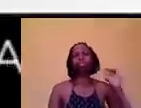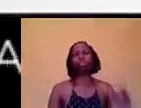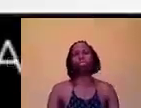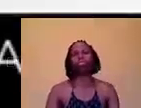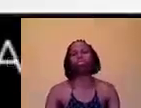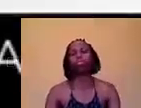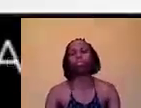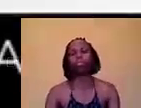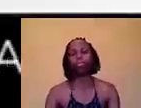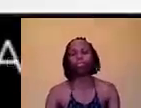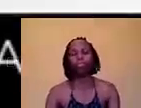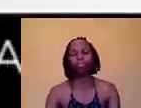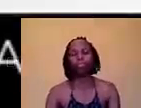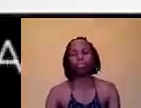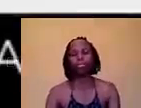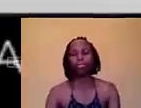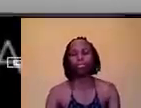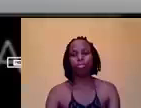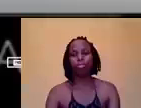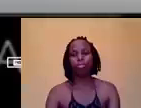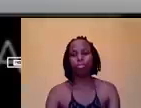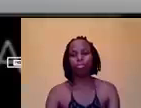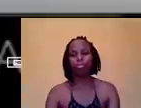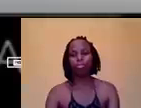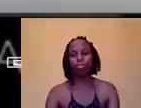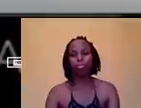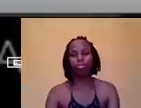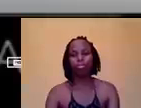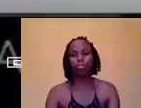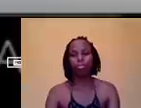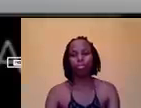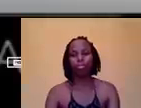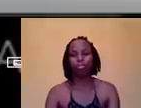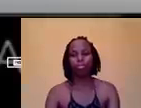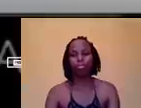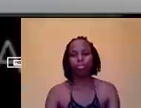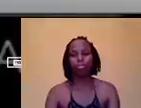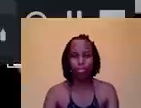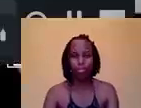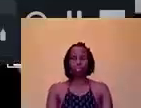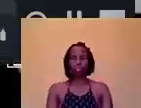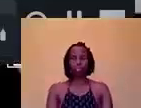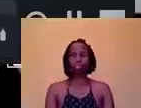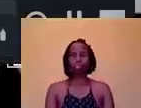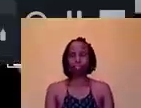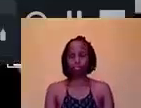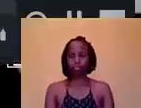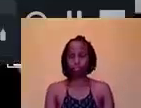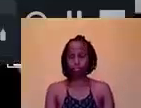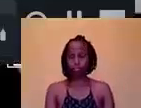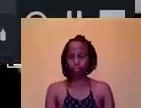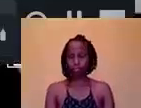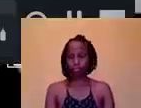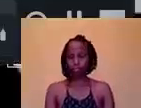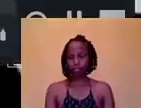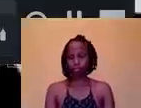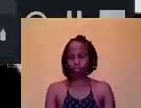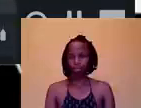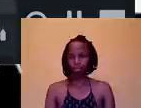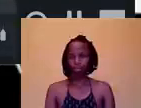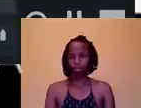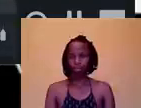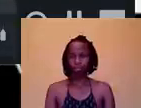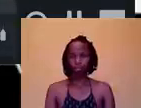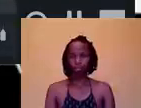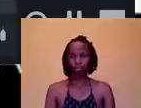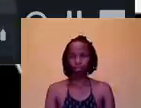out there, and we're looking forward to a good presentation today. We're going to talk about assignments. And this is one of